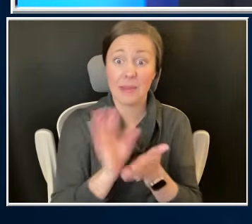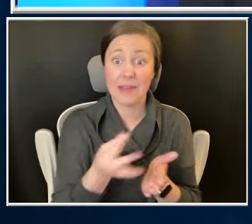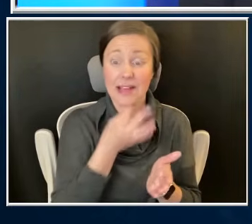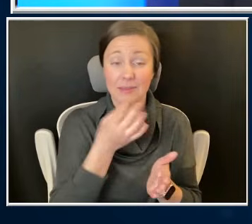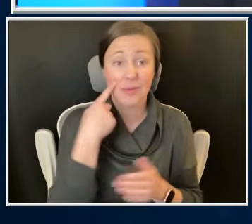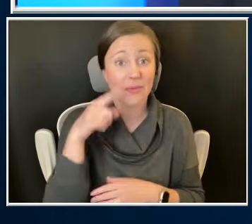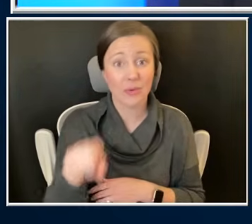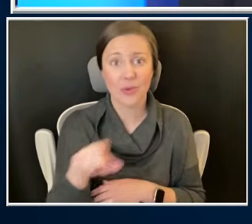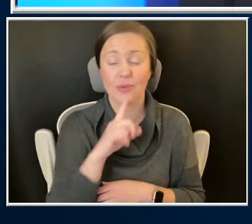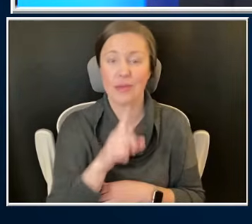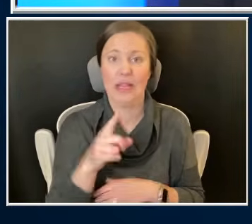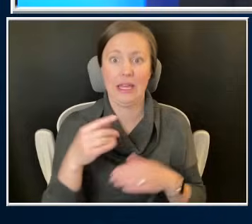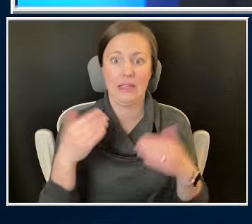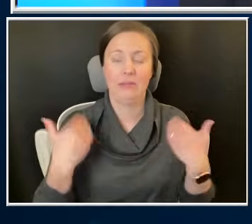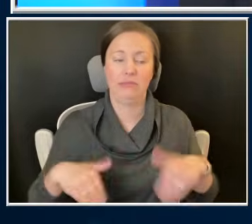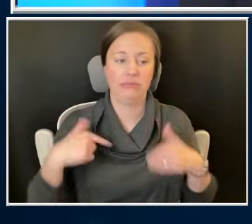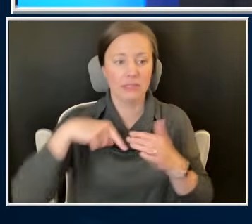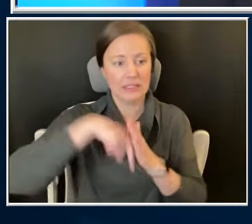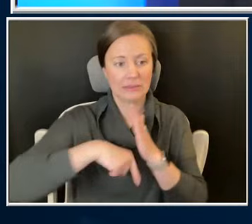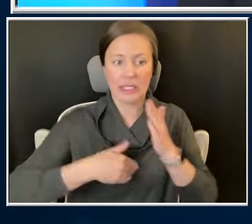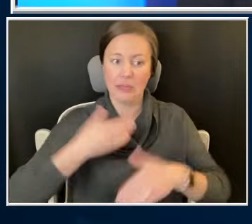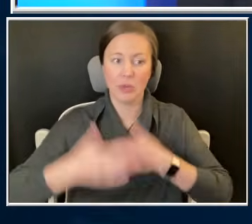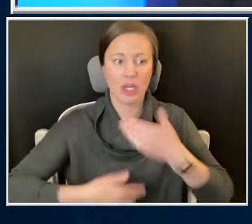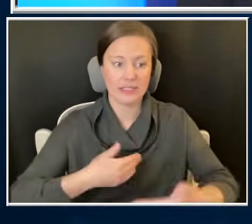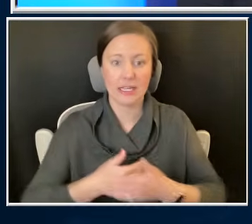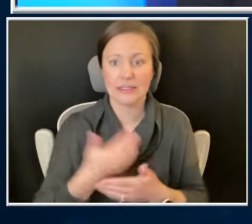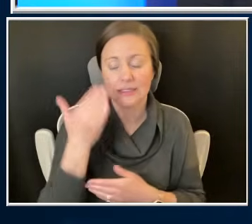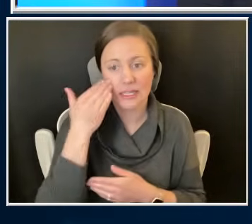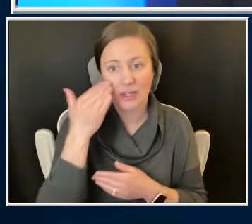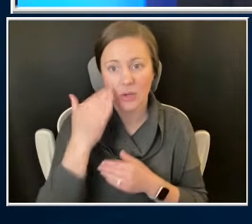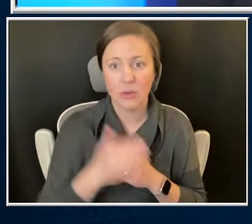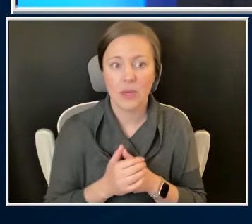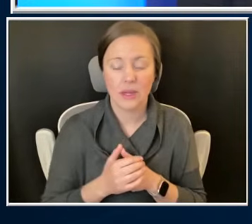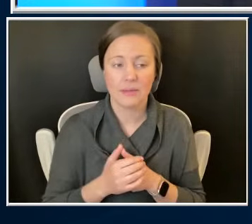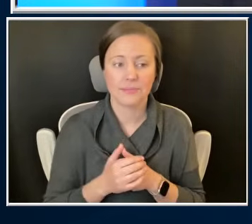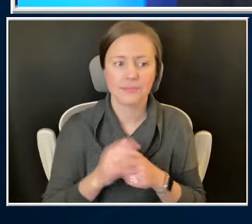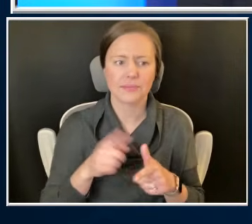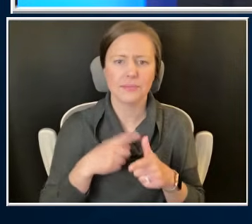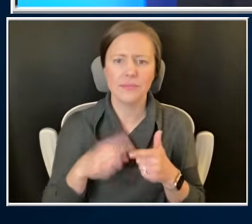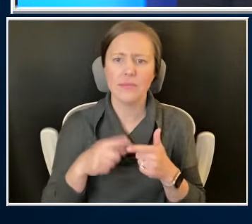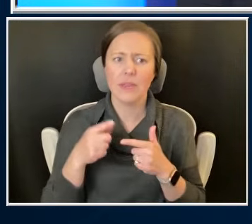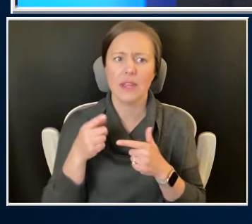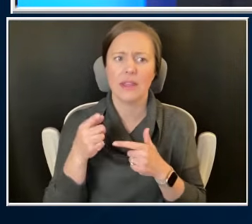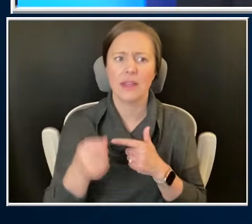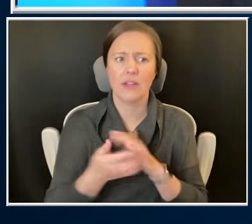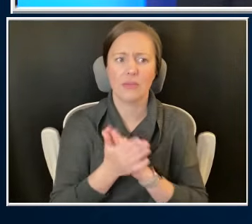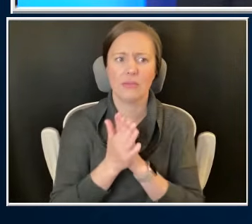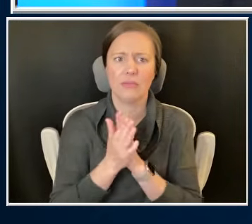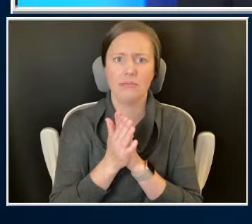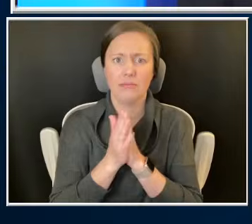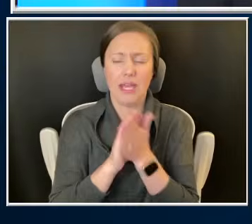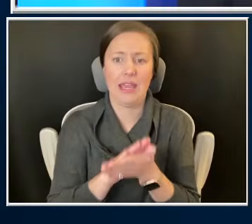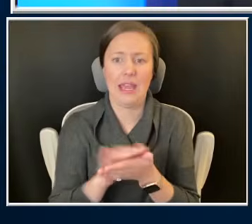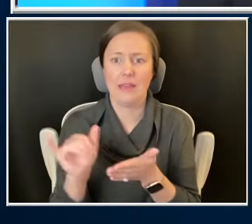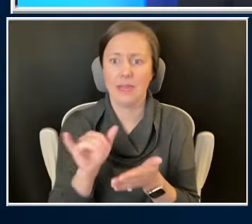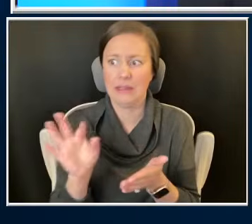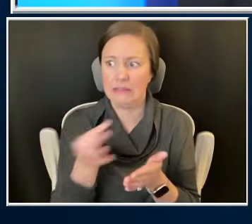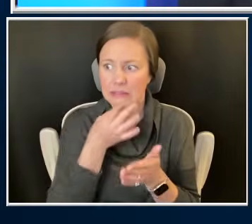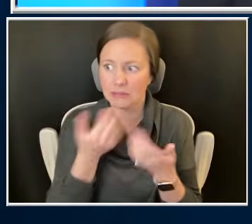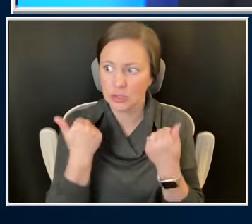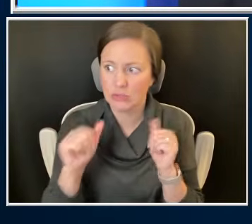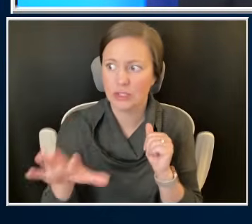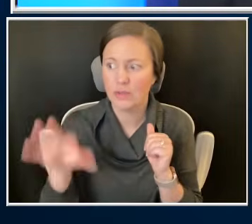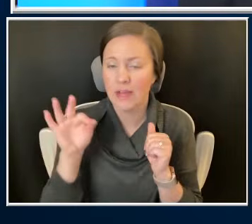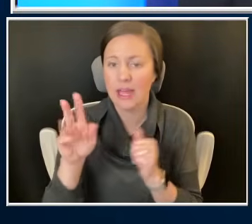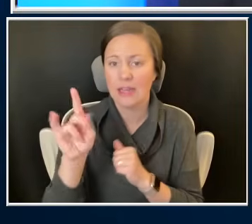quite a process, mm-hmm. Quite grueling, I know. Then you became kind of this expert in looking for a kidney donor. How long have you been